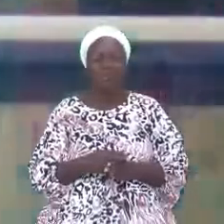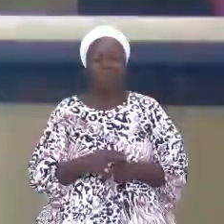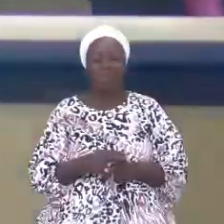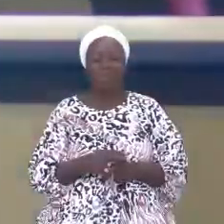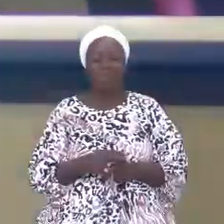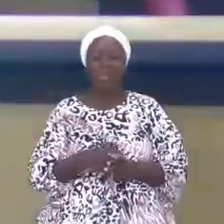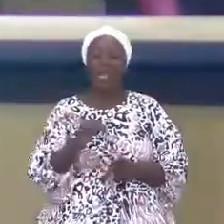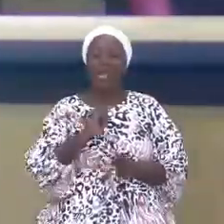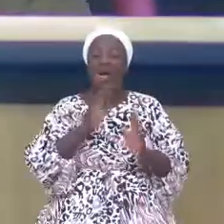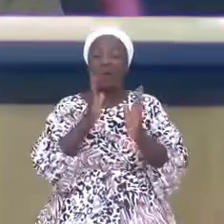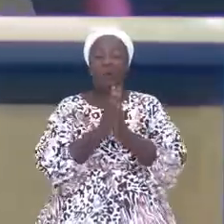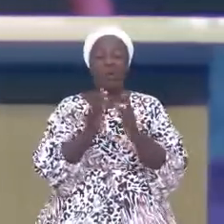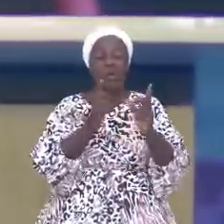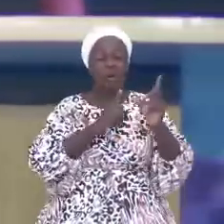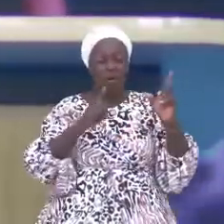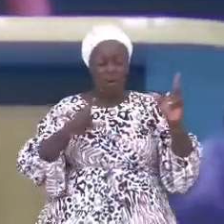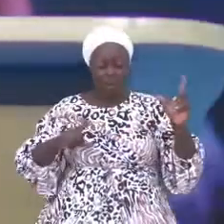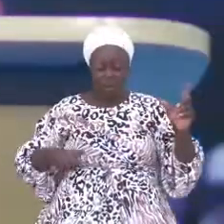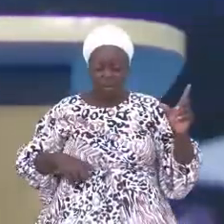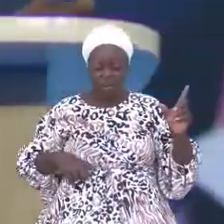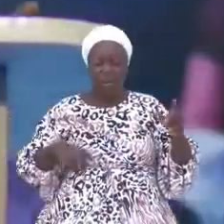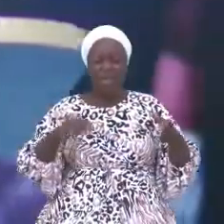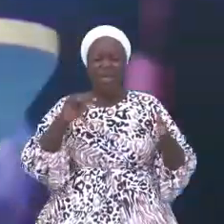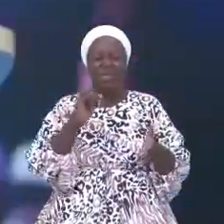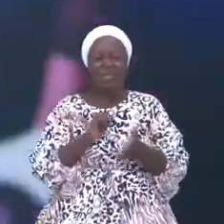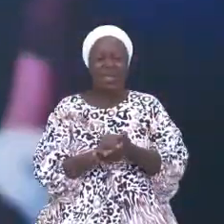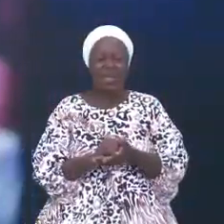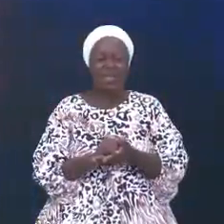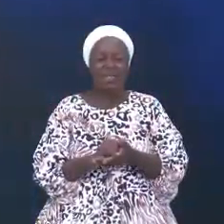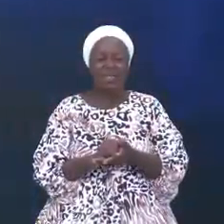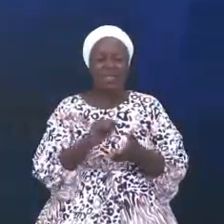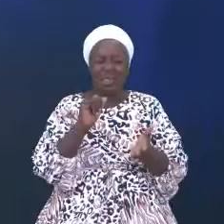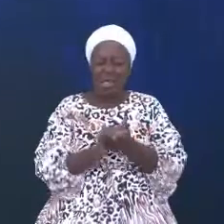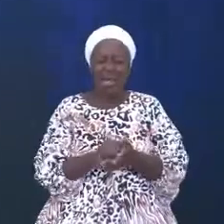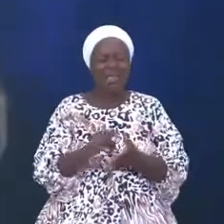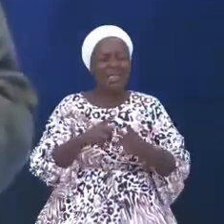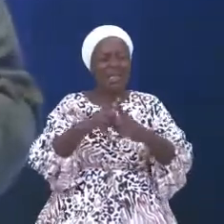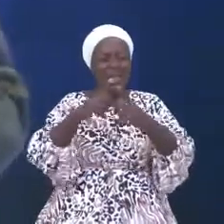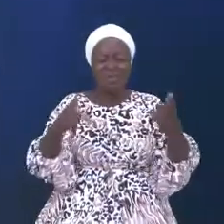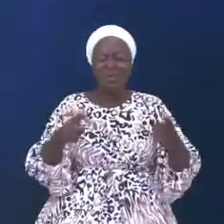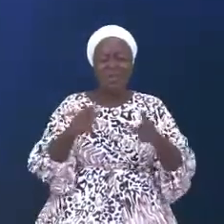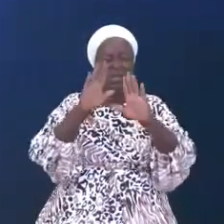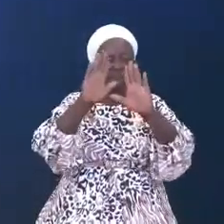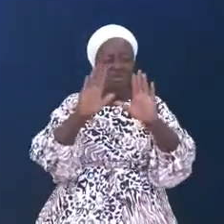I pray, Lord, that great miracle,